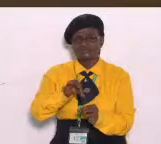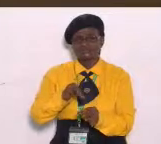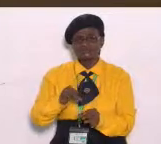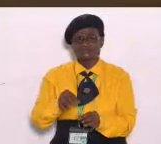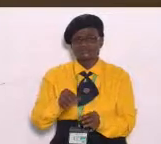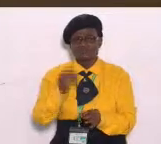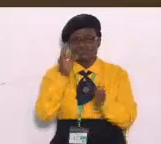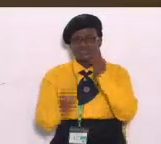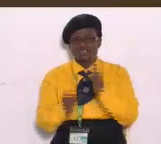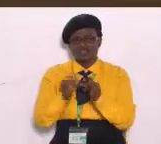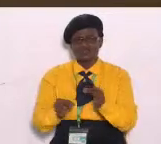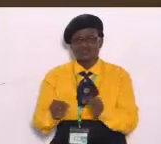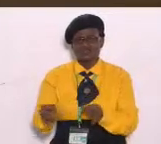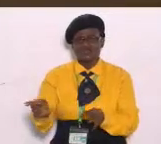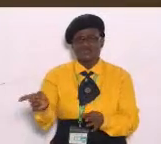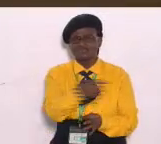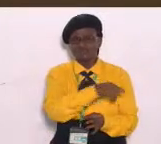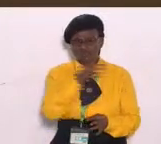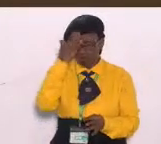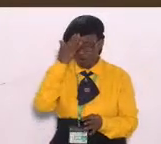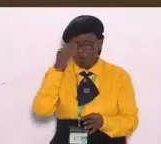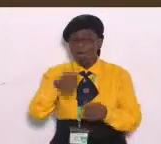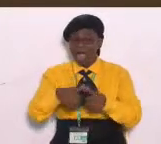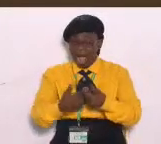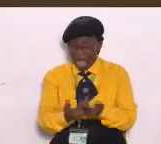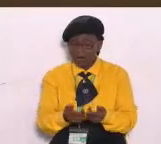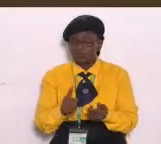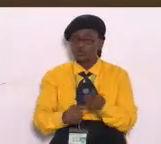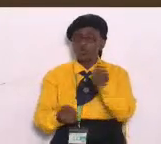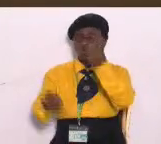If you know how to approach him,